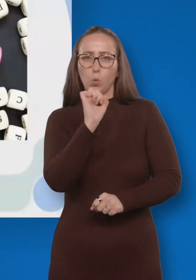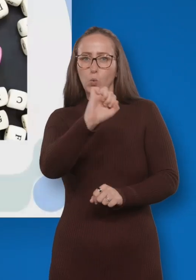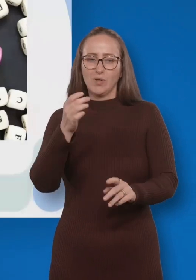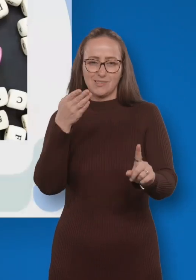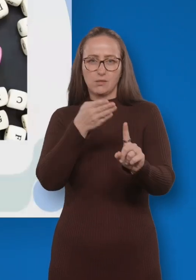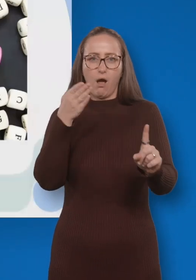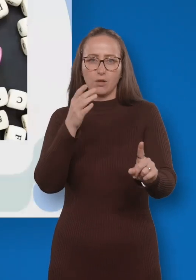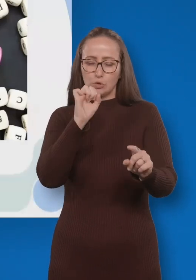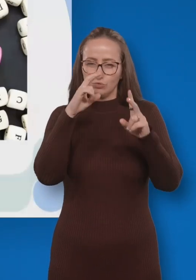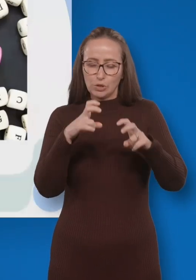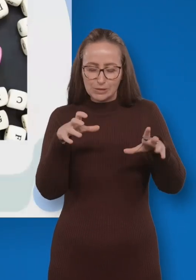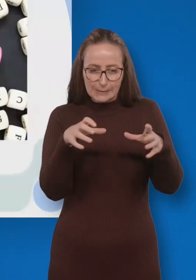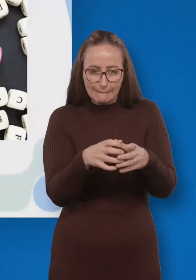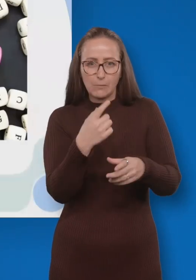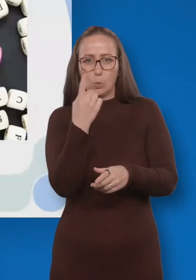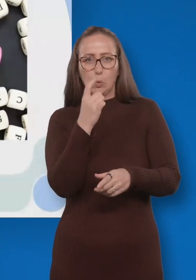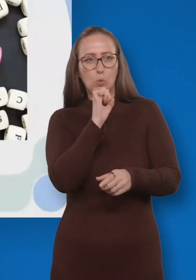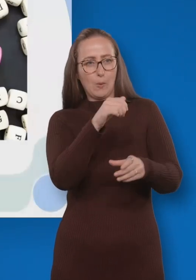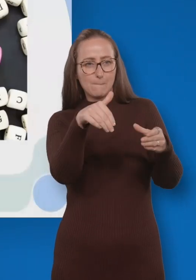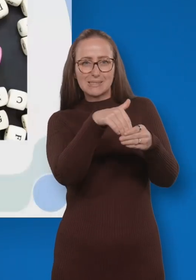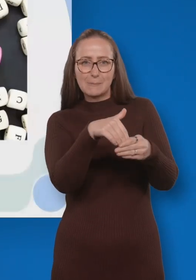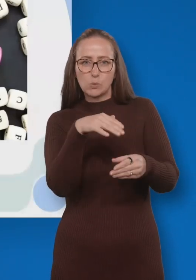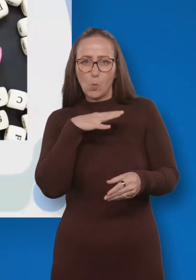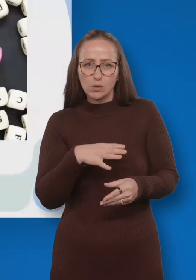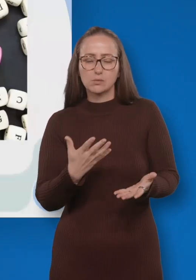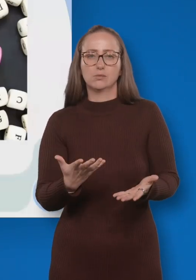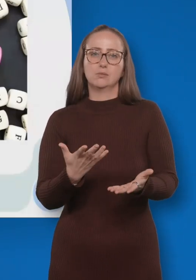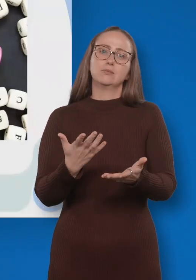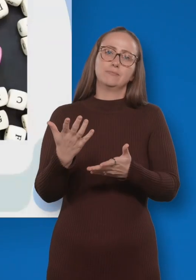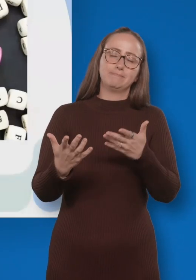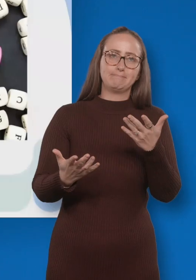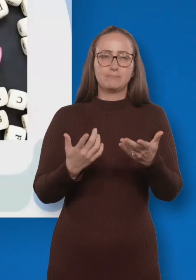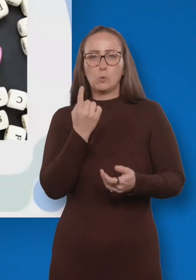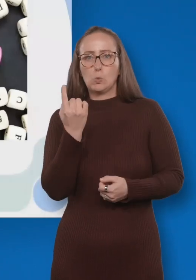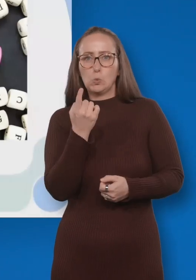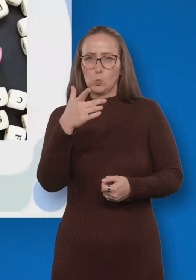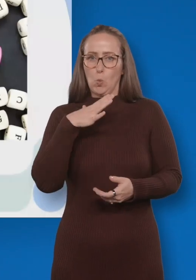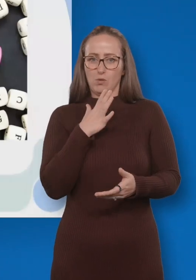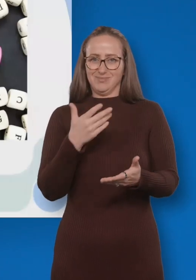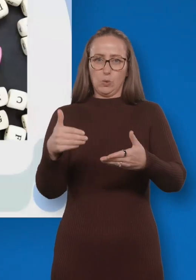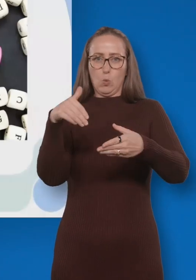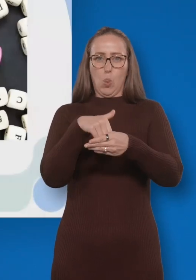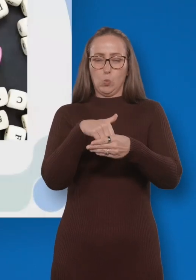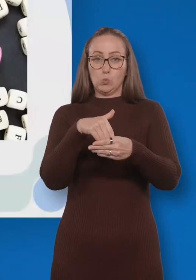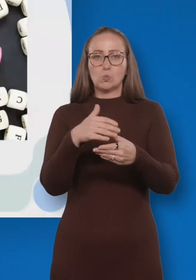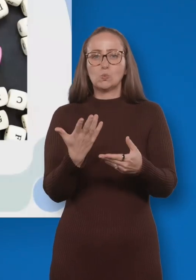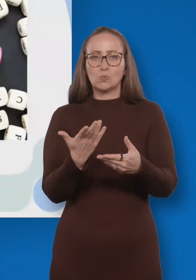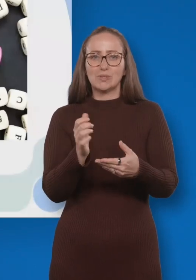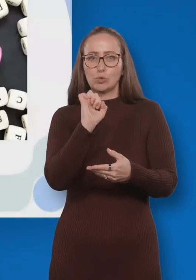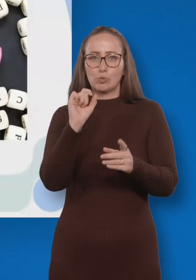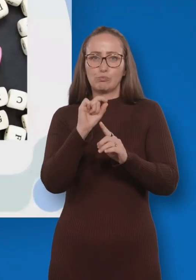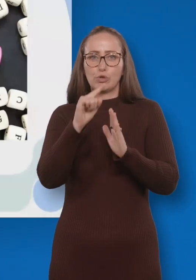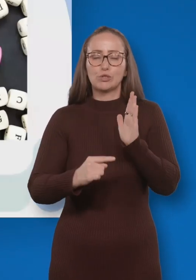research team? Who are you targeting as participants? Who you want to, to include in that